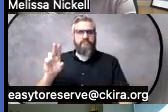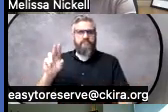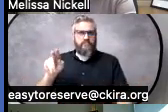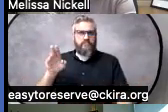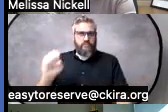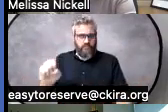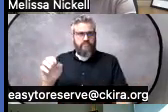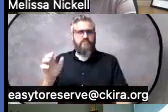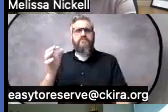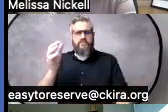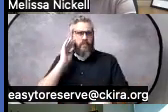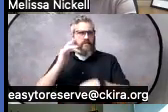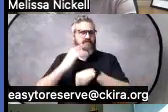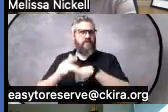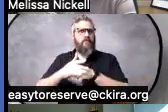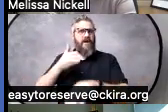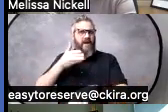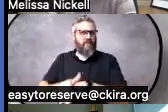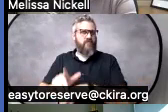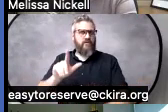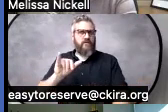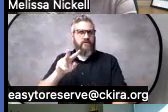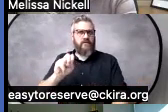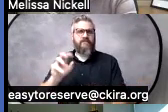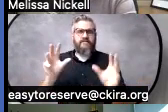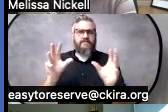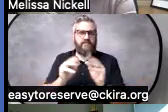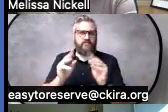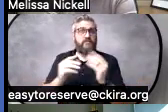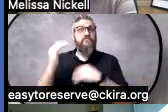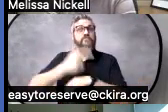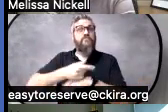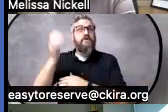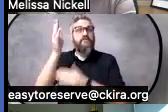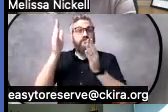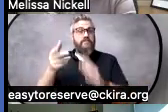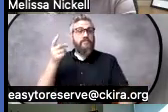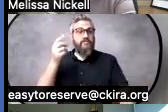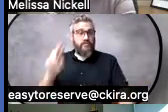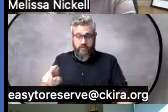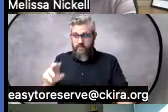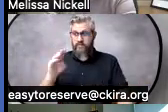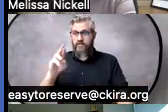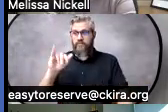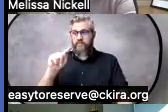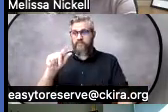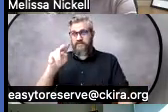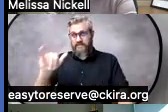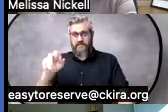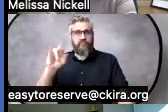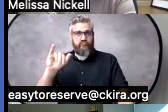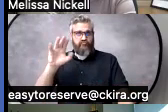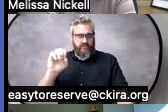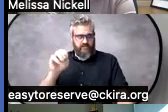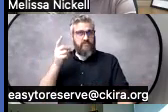make that available to you following the live session. So today's presenter is Dr. Brittany Rice. Dr. Rice is